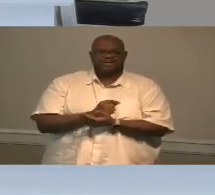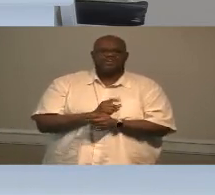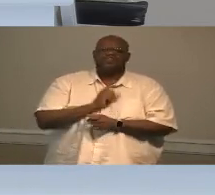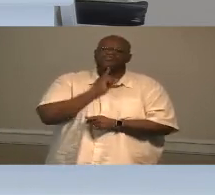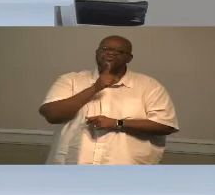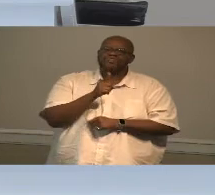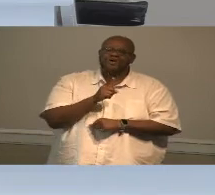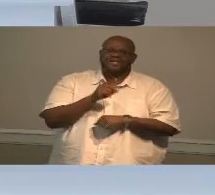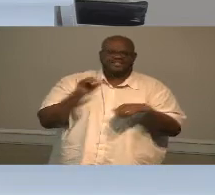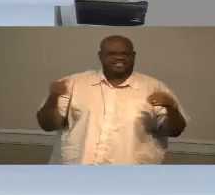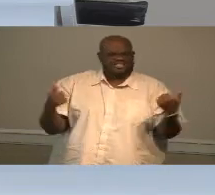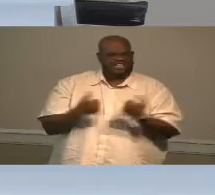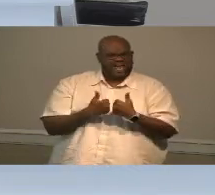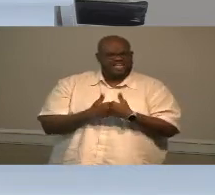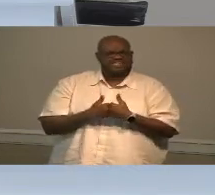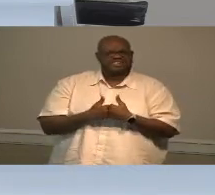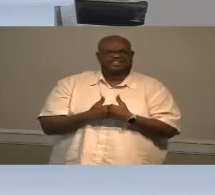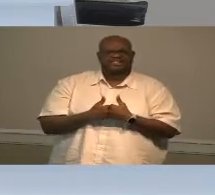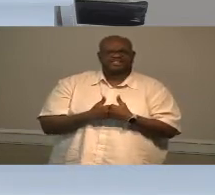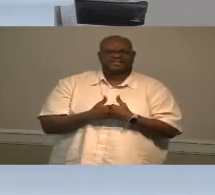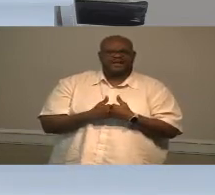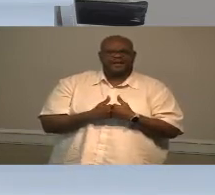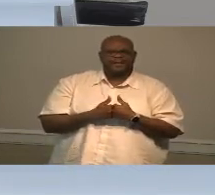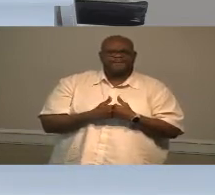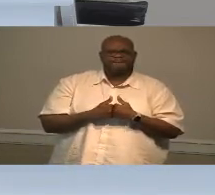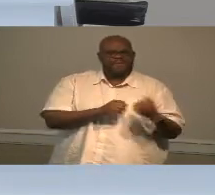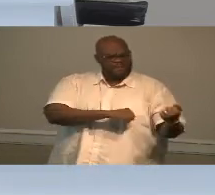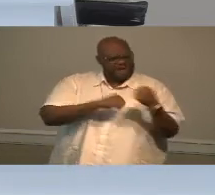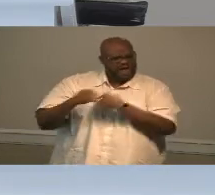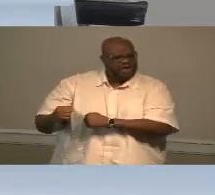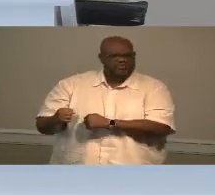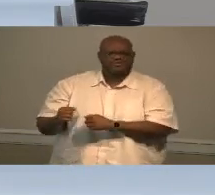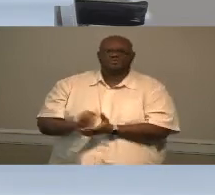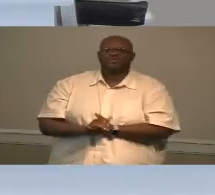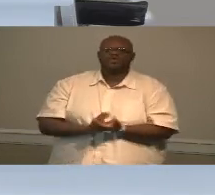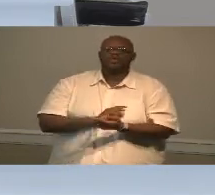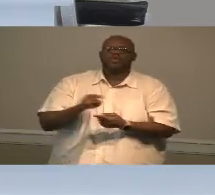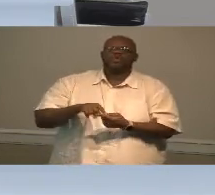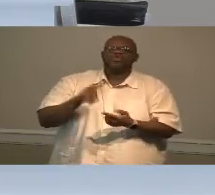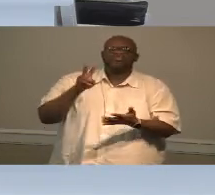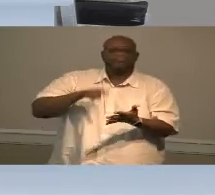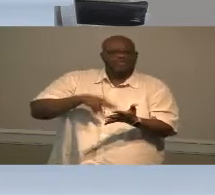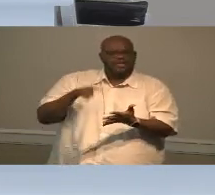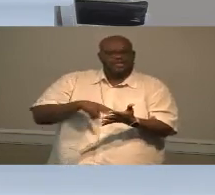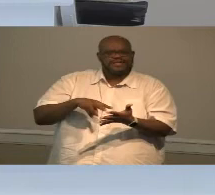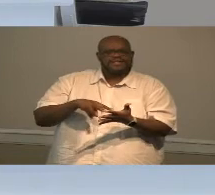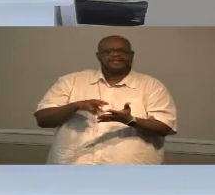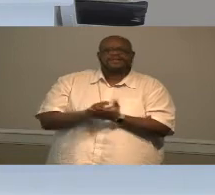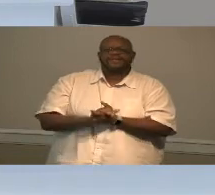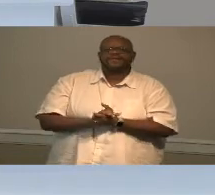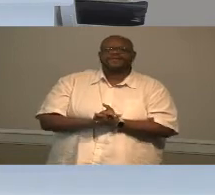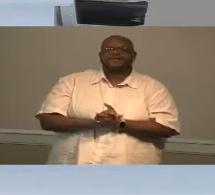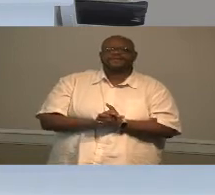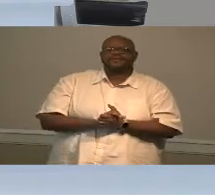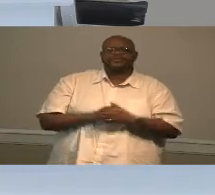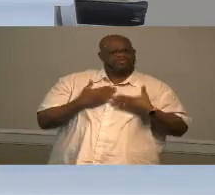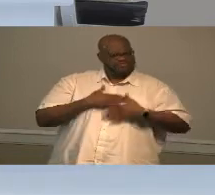very challenging, it's very empowering. When you read the scripture to really appreciate it,